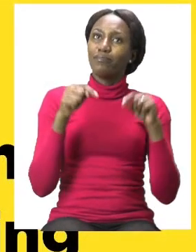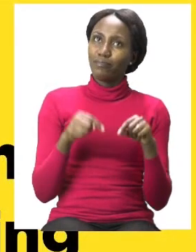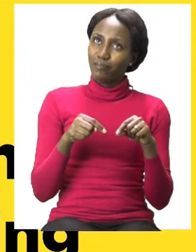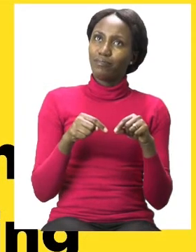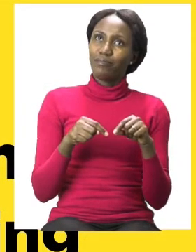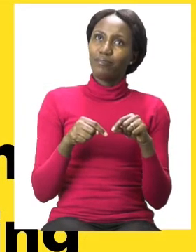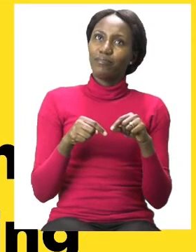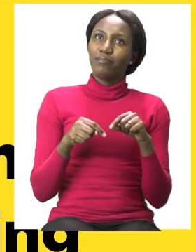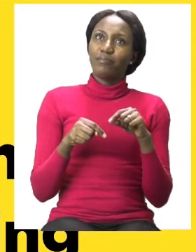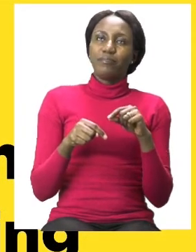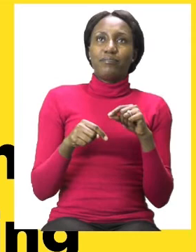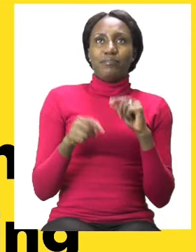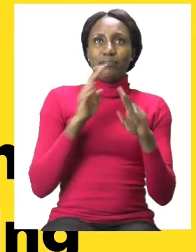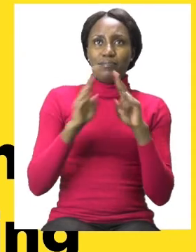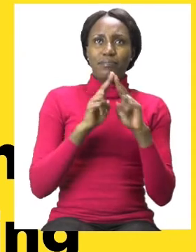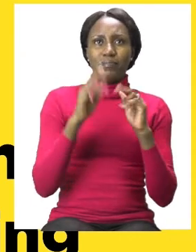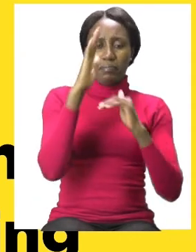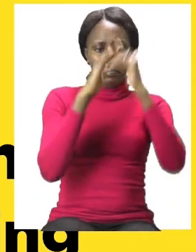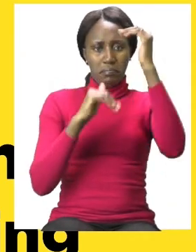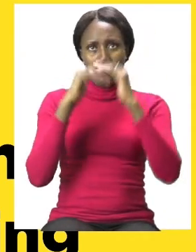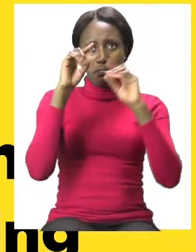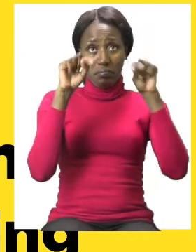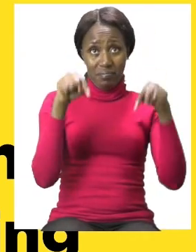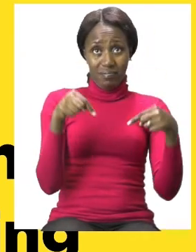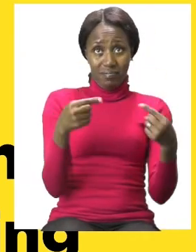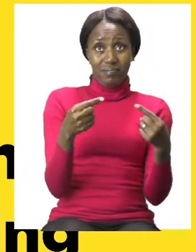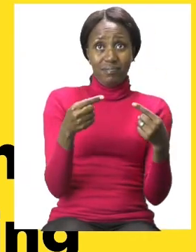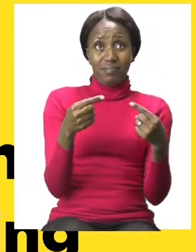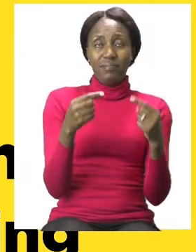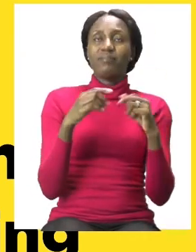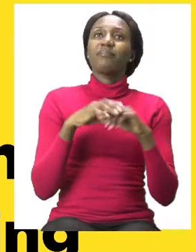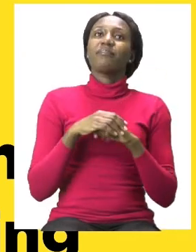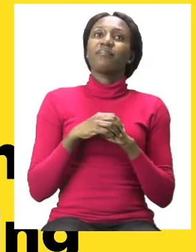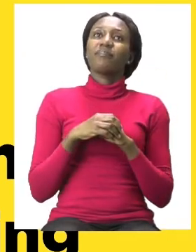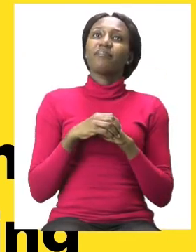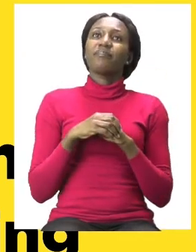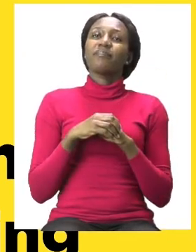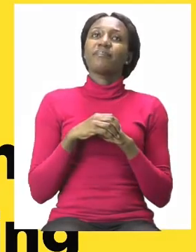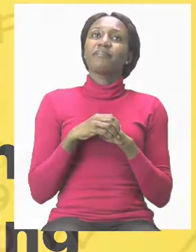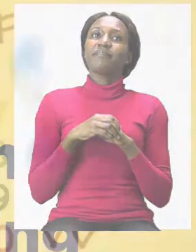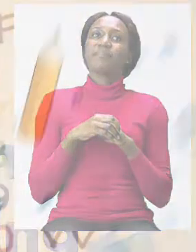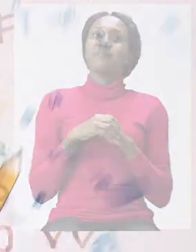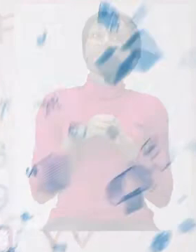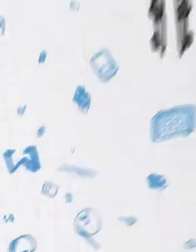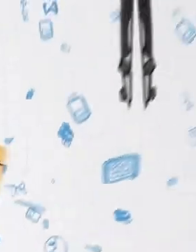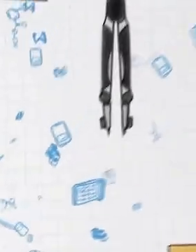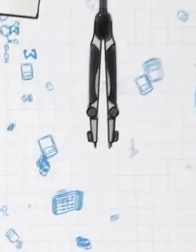lesson, we will be talking about building materials and miming.